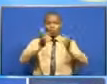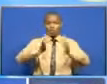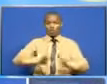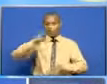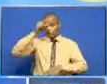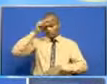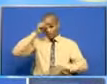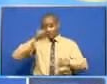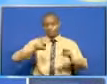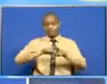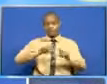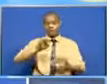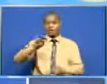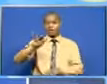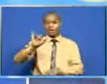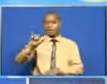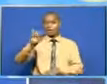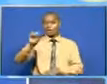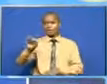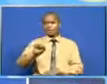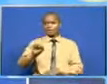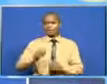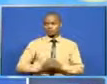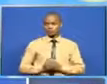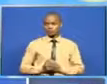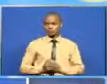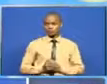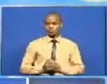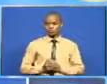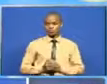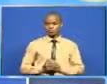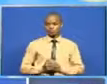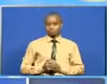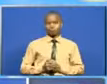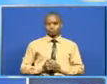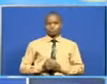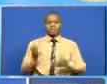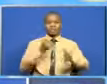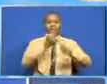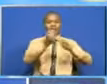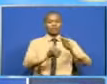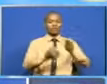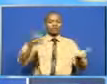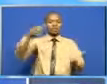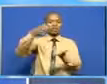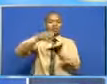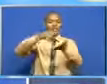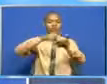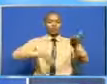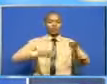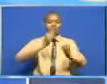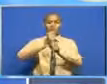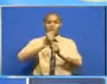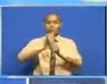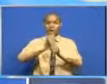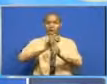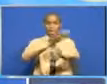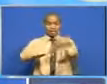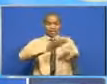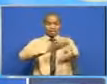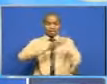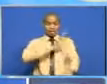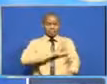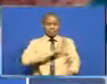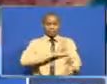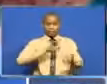and the National Youth Service. The enhanced insurance cover includes work injury benefits and group